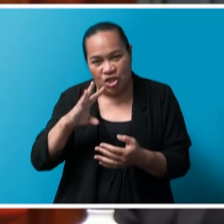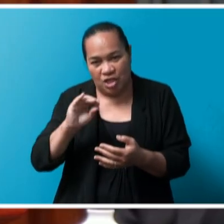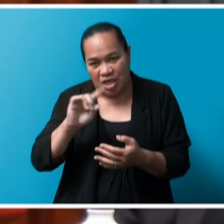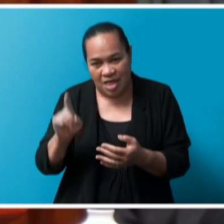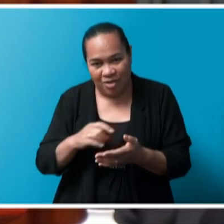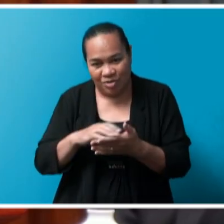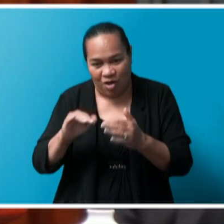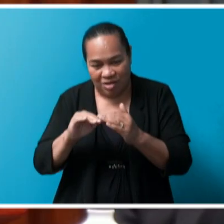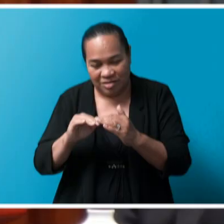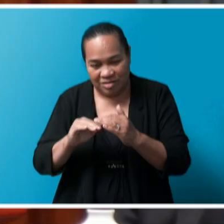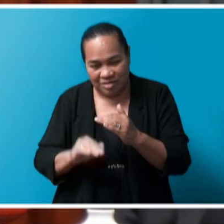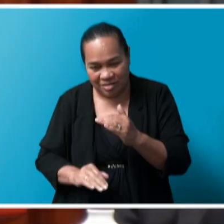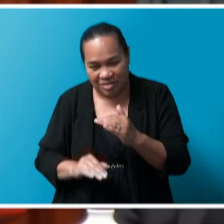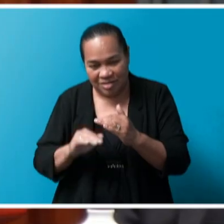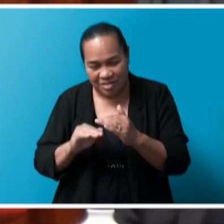$30,001